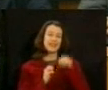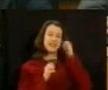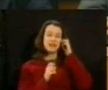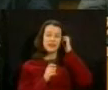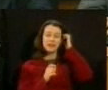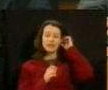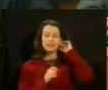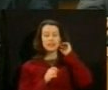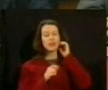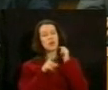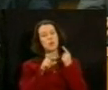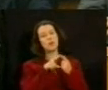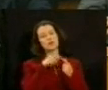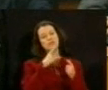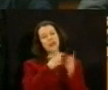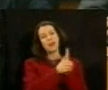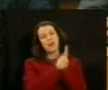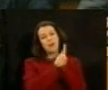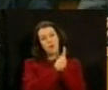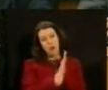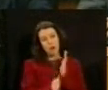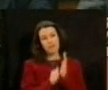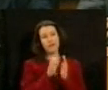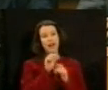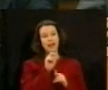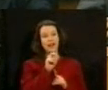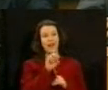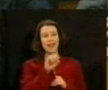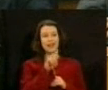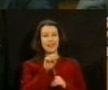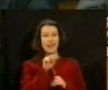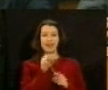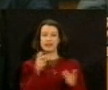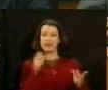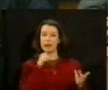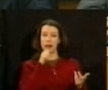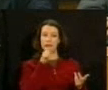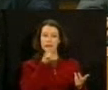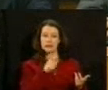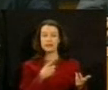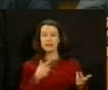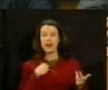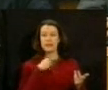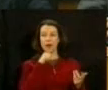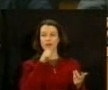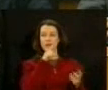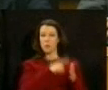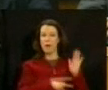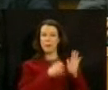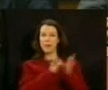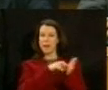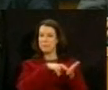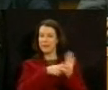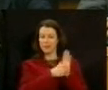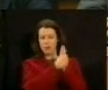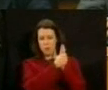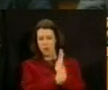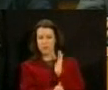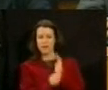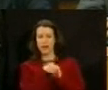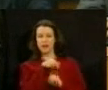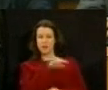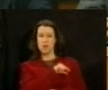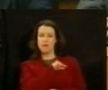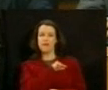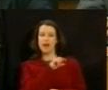when you say qualified candidates, I'm not first in charge, buddy. I'm not so sure what a qualified candidate is when you look at the depth